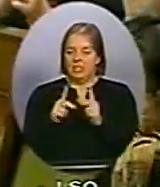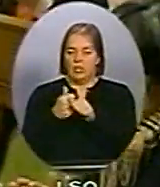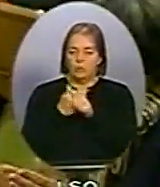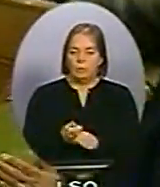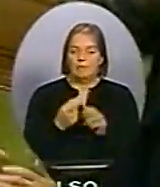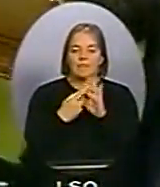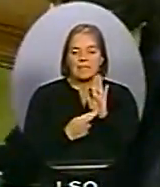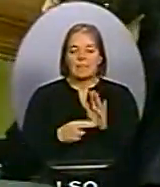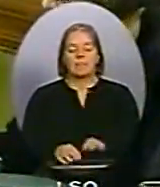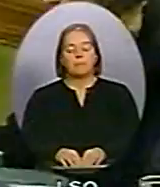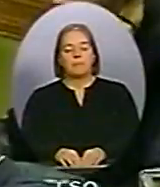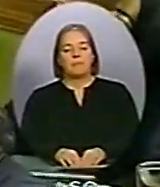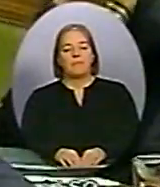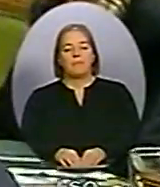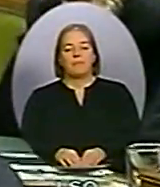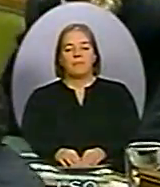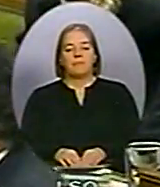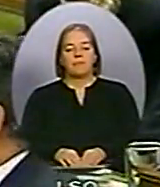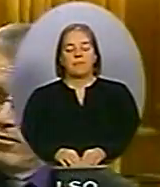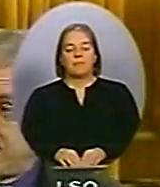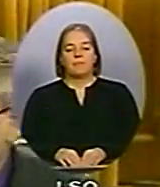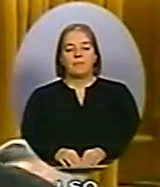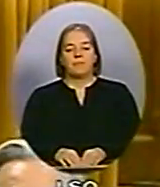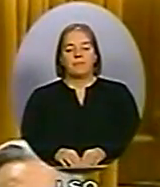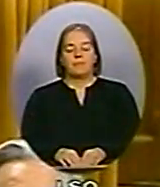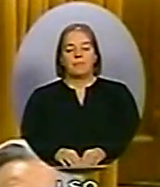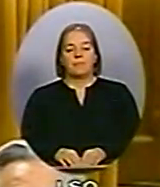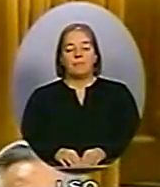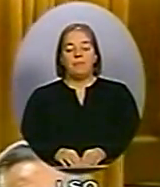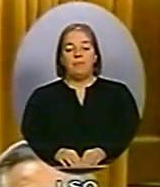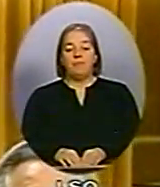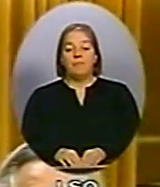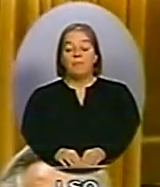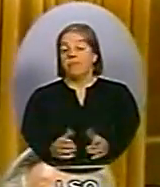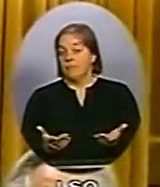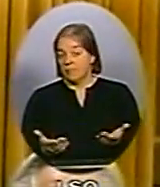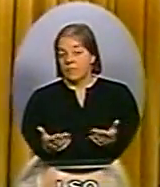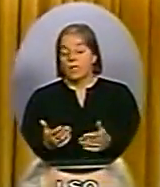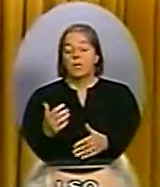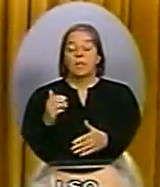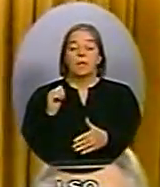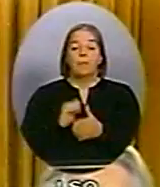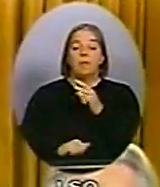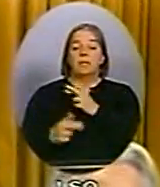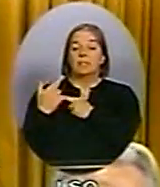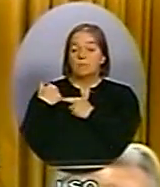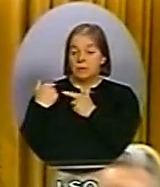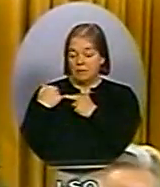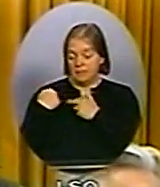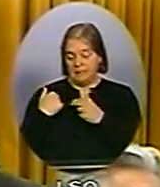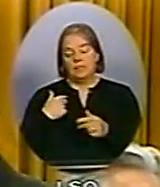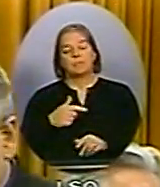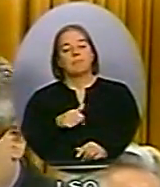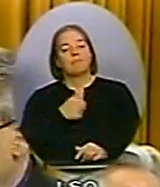for Timmins-James Bay. Well, speaking of lack of accountability, the Conflict of Interest Commissioner ruled that the Finance